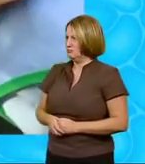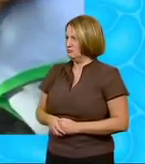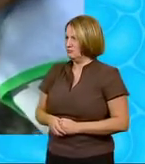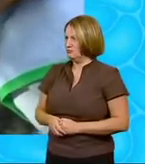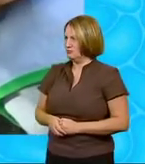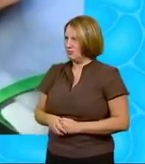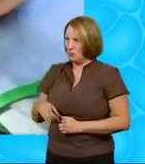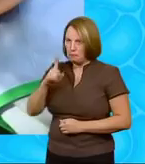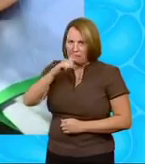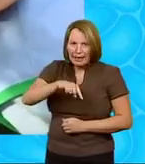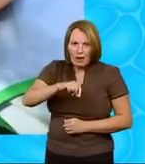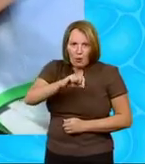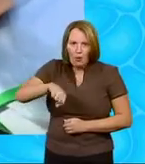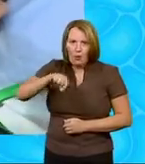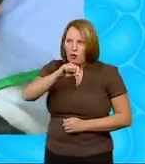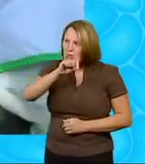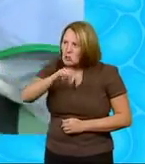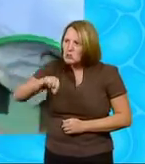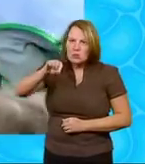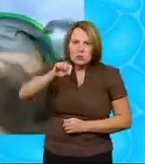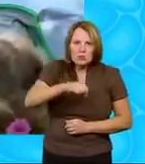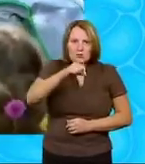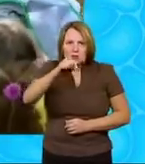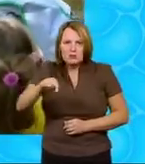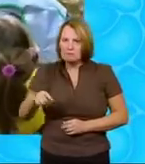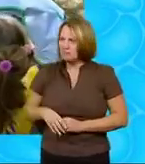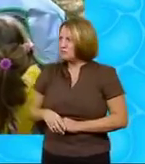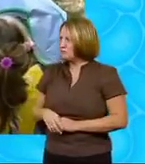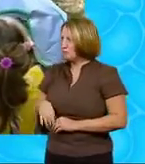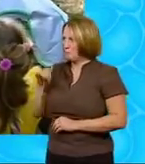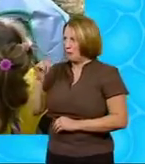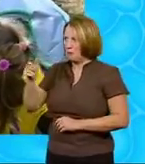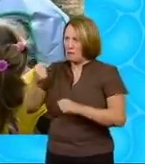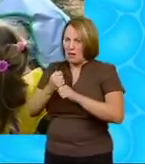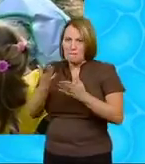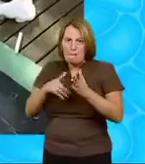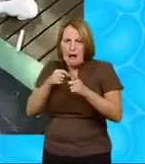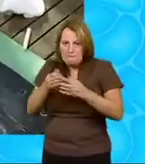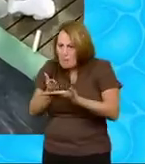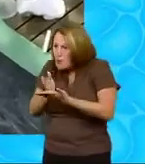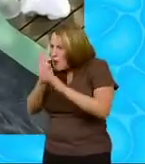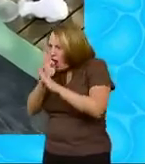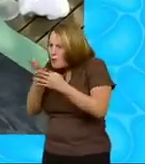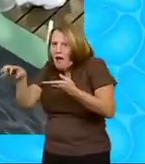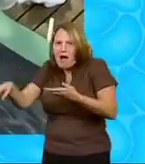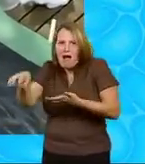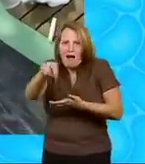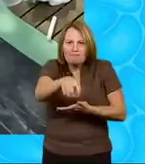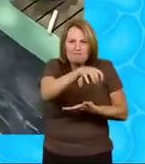Oh, lovely pink. X marks the spot. Hey, maybe Kit's making a treasure map.